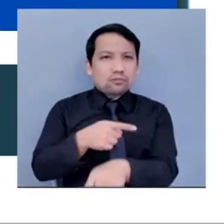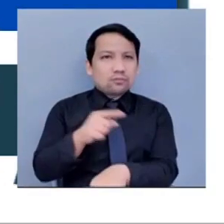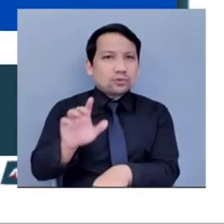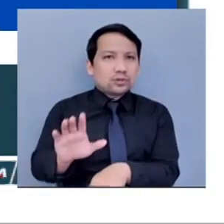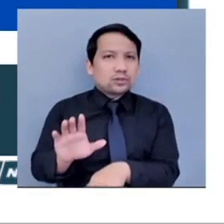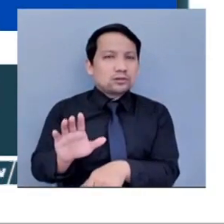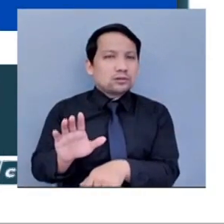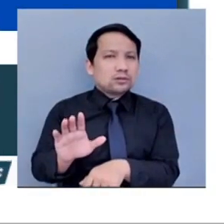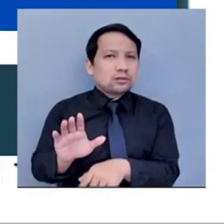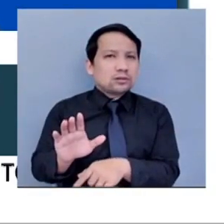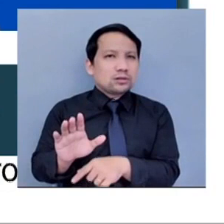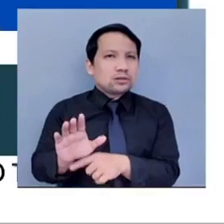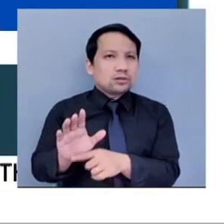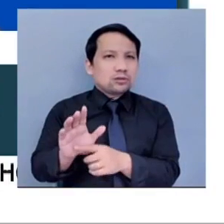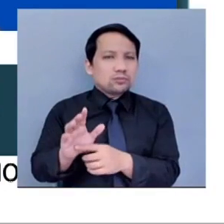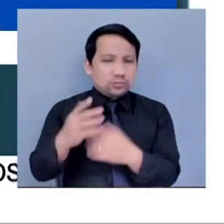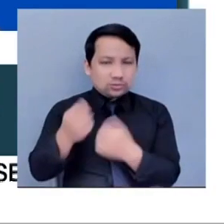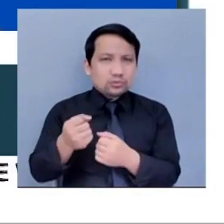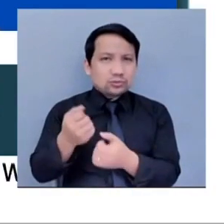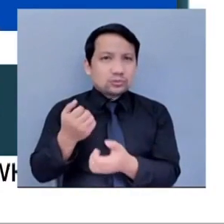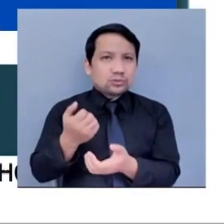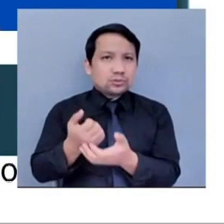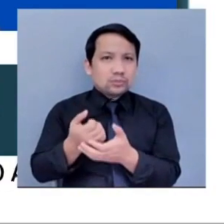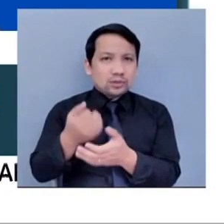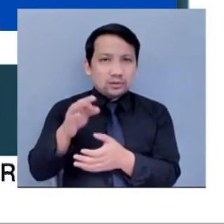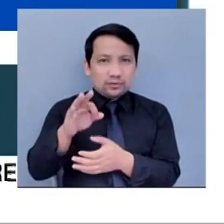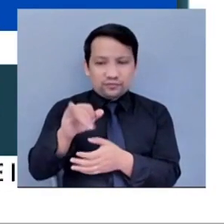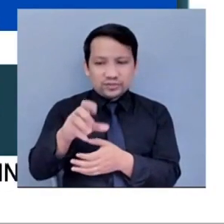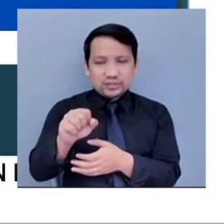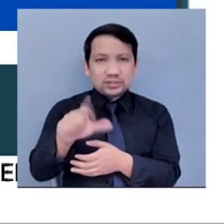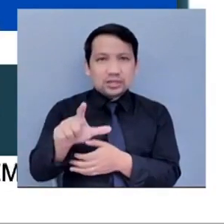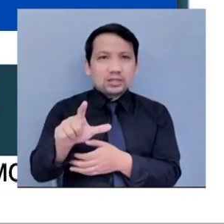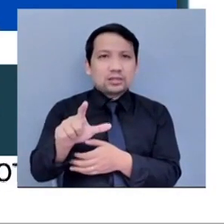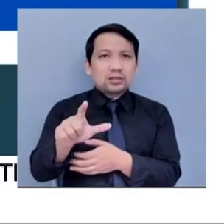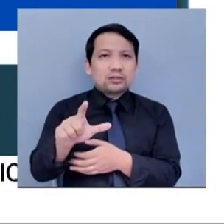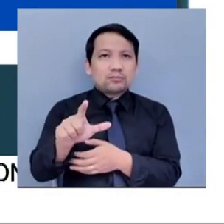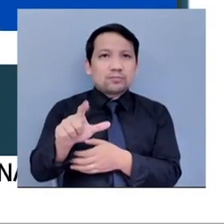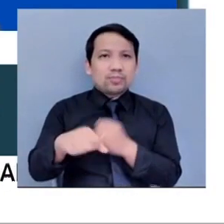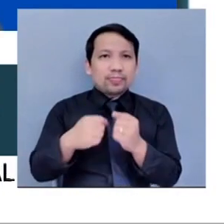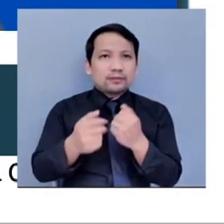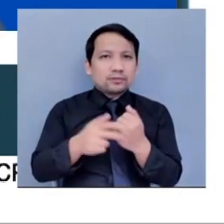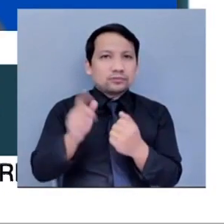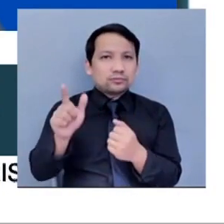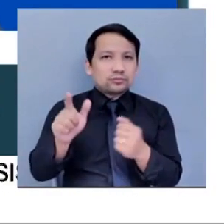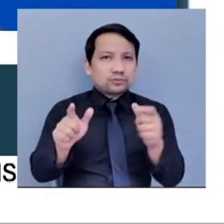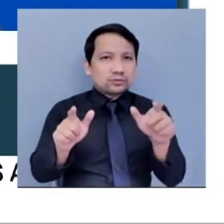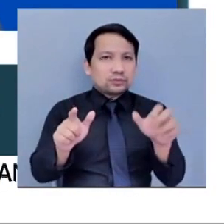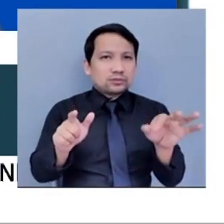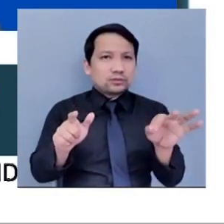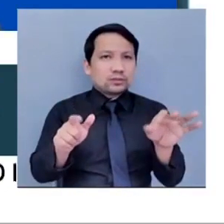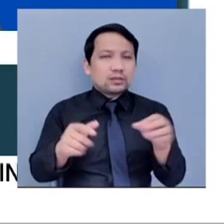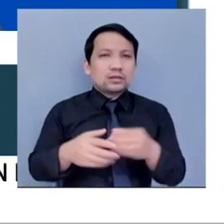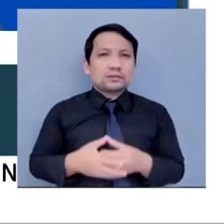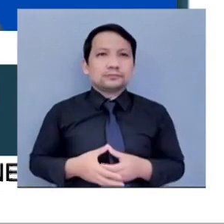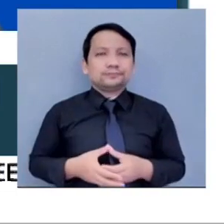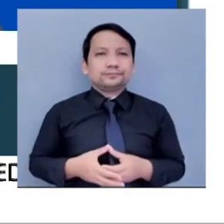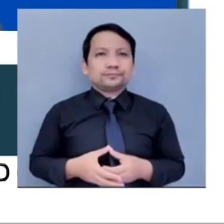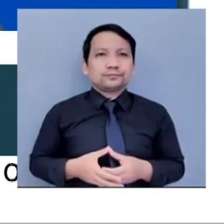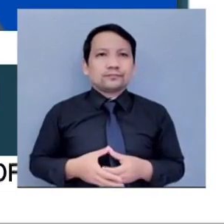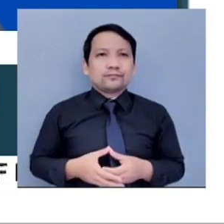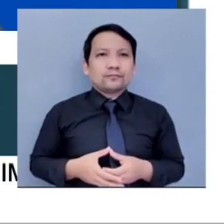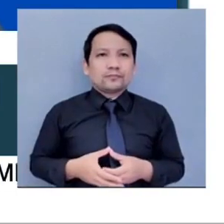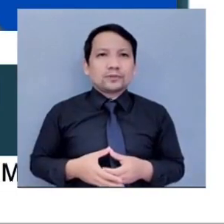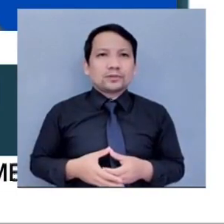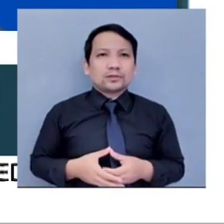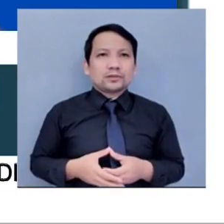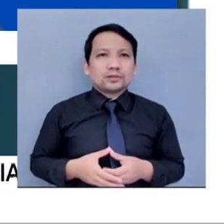it came from a relatively strong fiscal position to start with in 2019. And it's very important now to